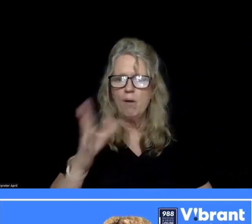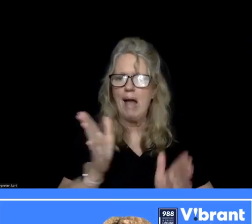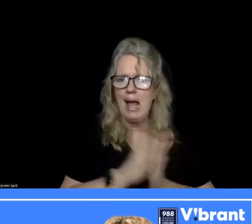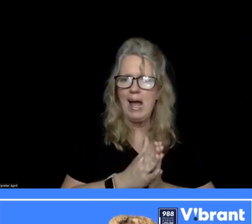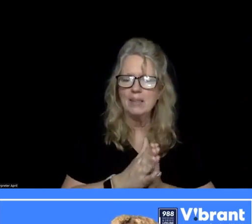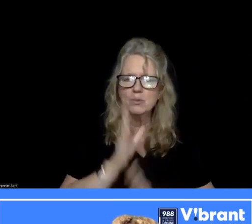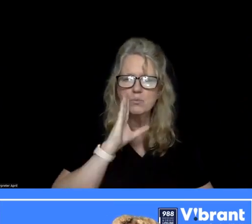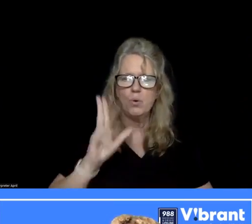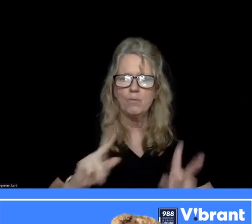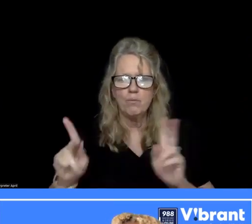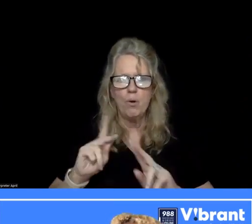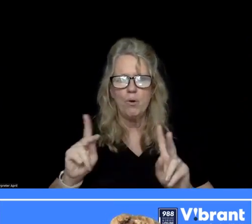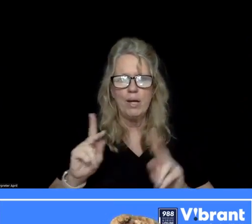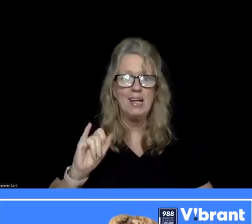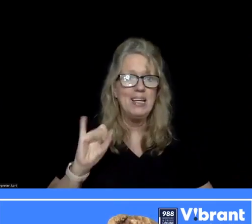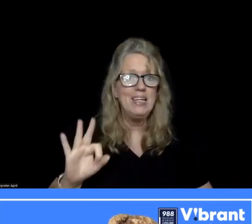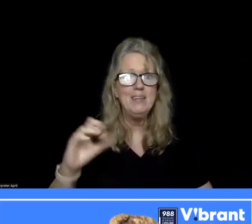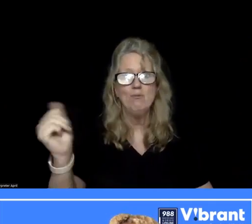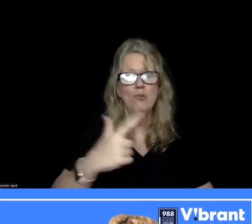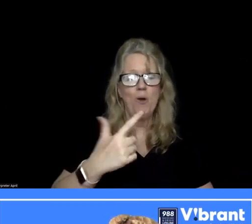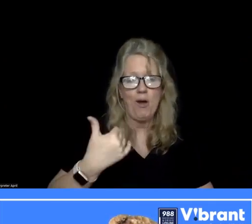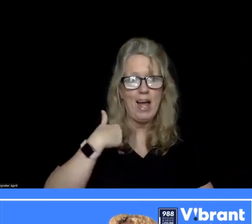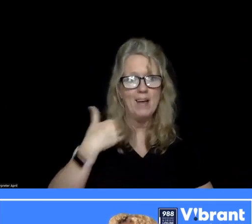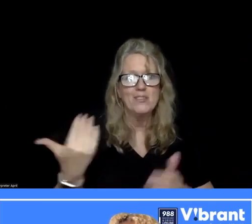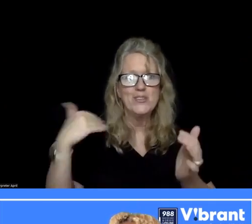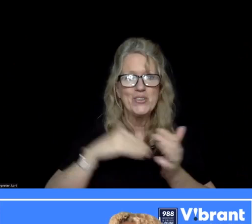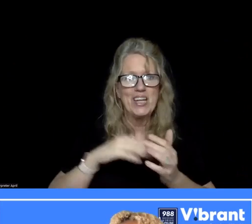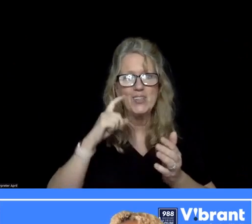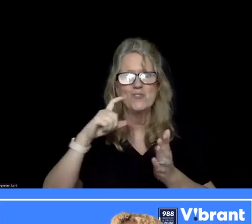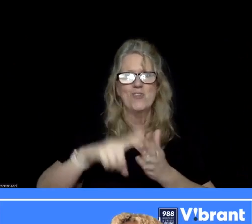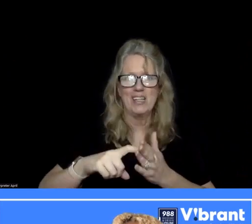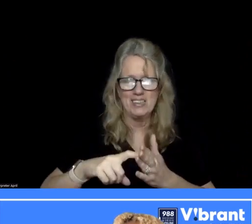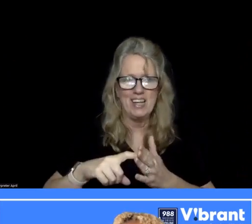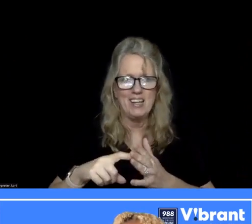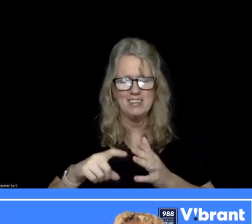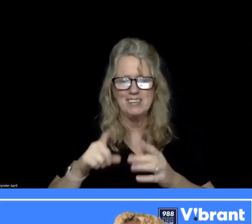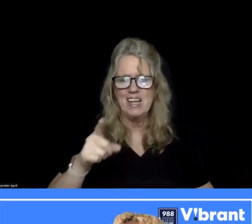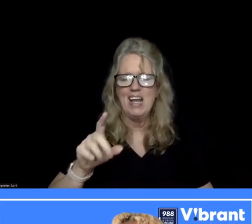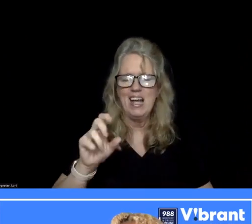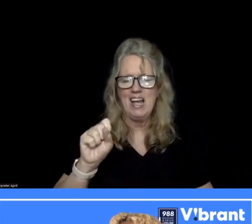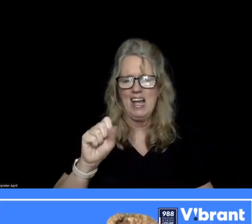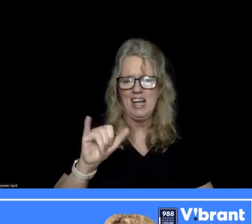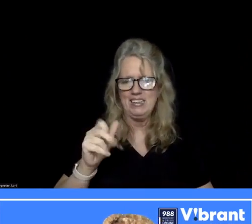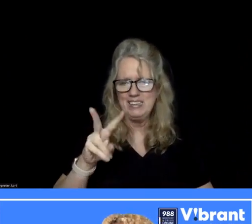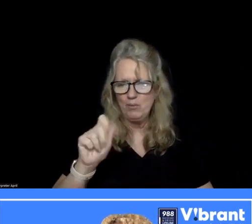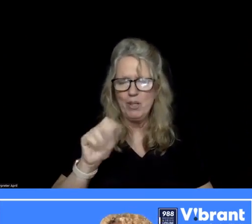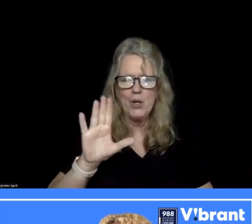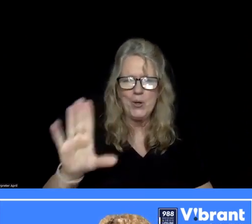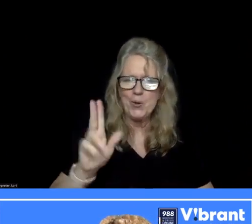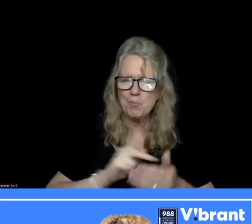for folks, if you all have, and again, recognize that we have highlighted the work of Sylvia and her program and